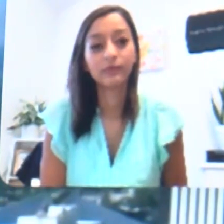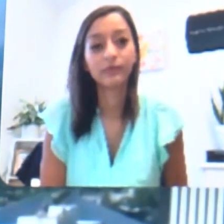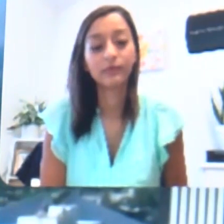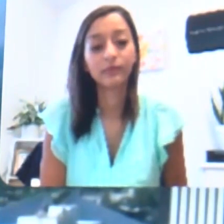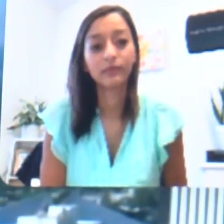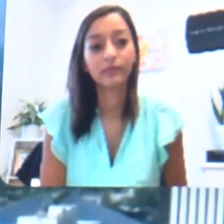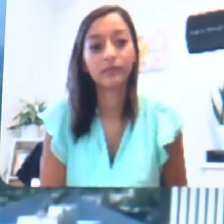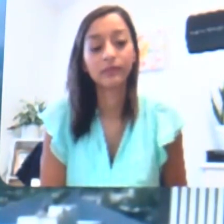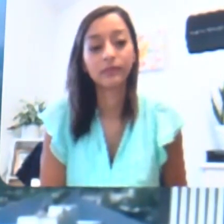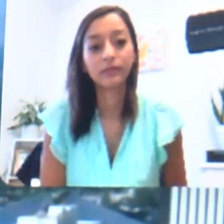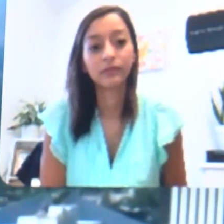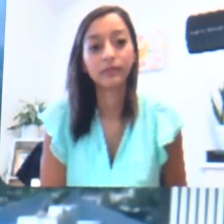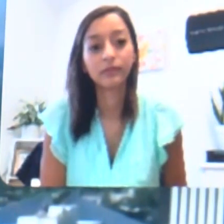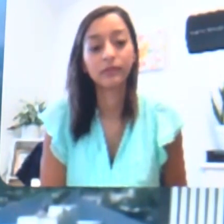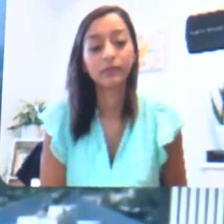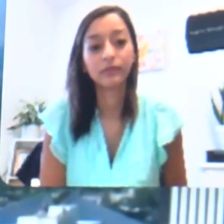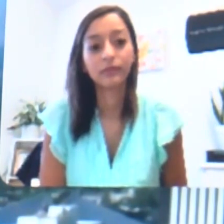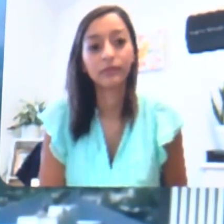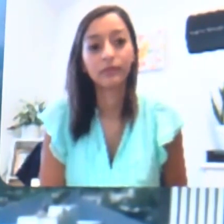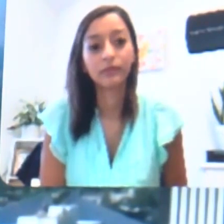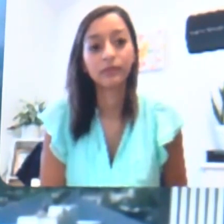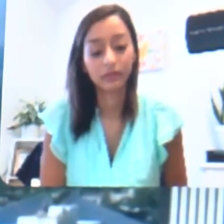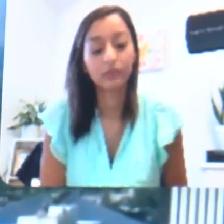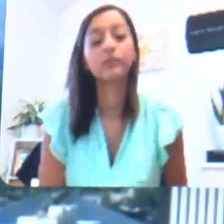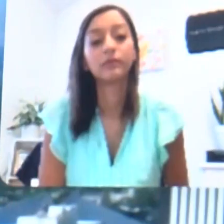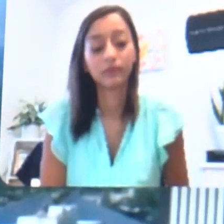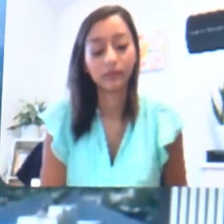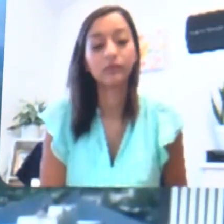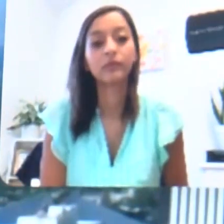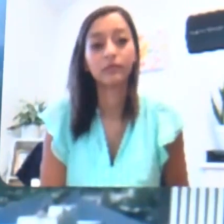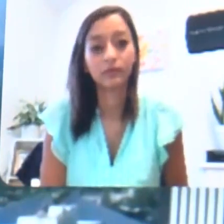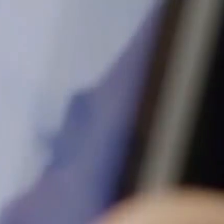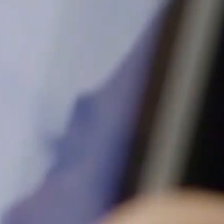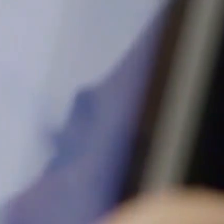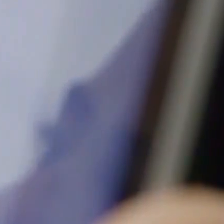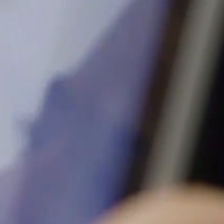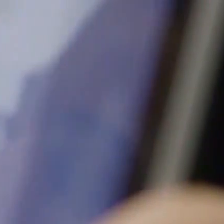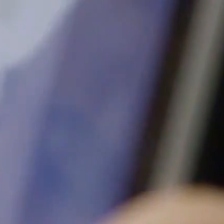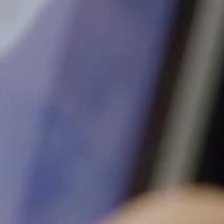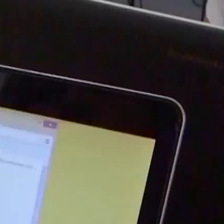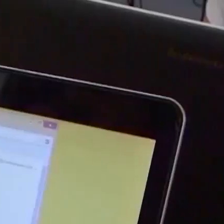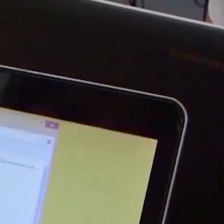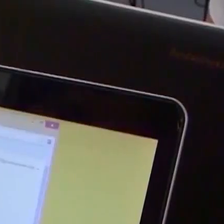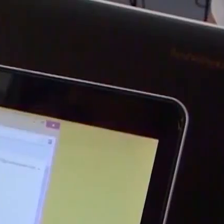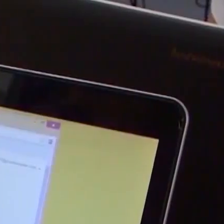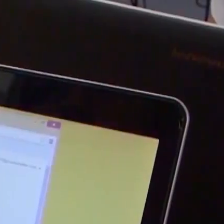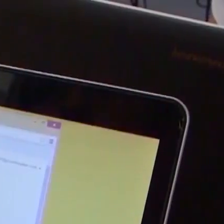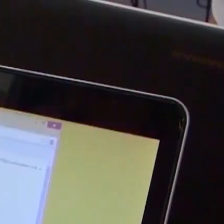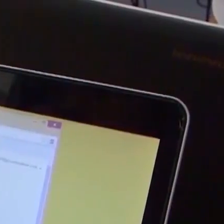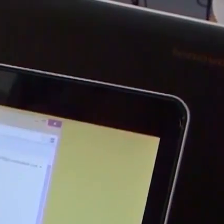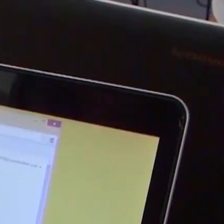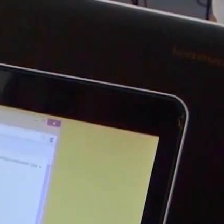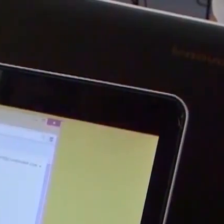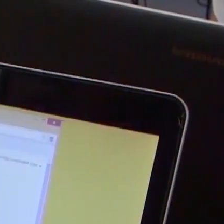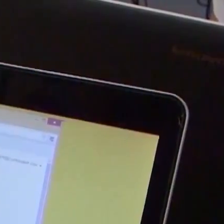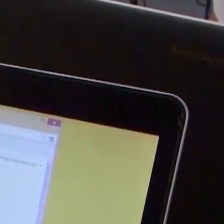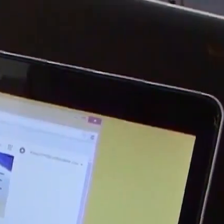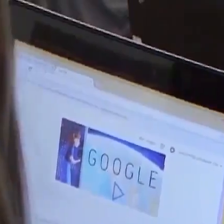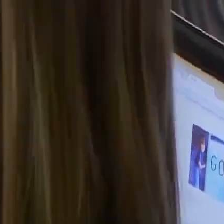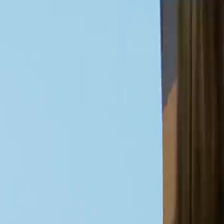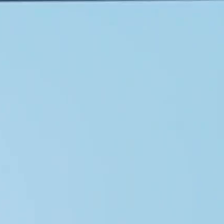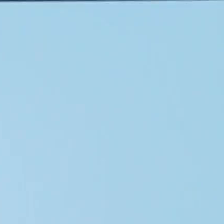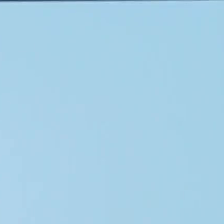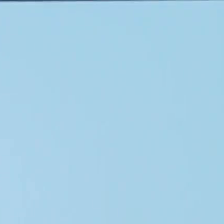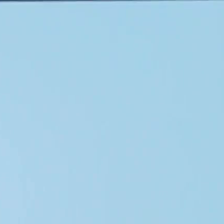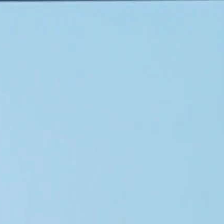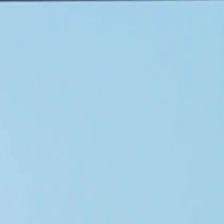the last 5 months to any student that wanted a device. Madden says they have plenty of electronics for those students still needing devices.